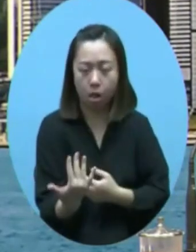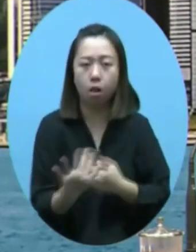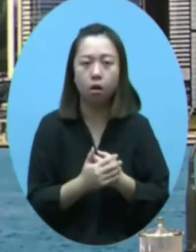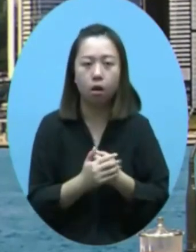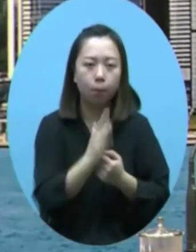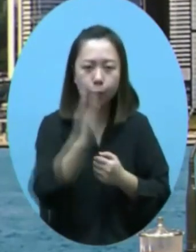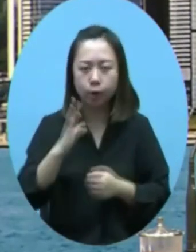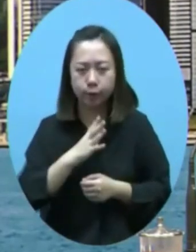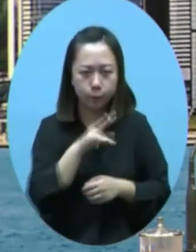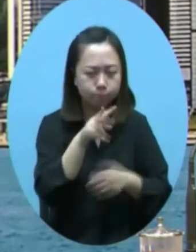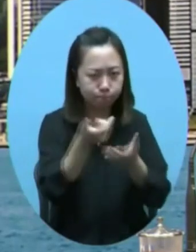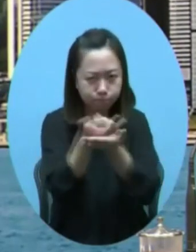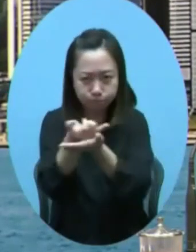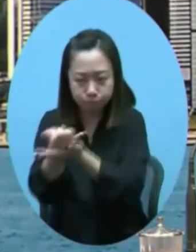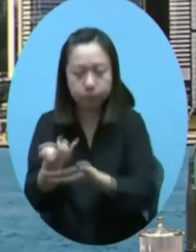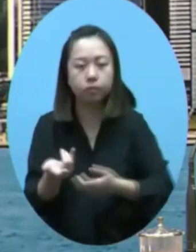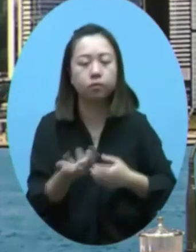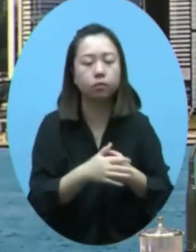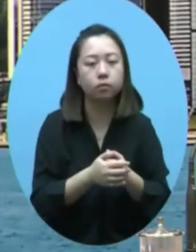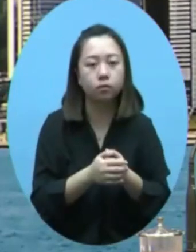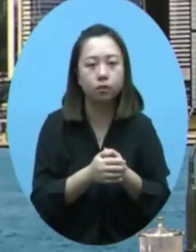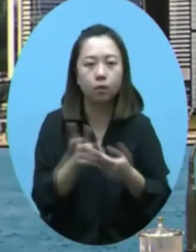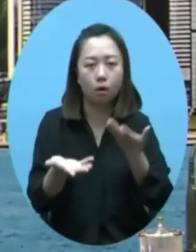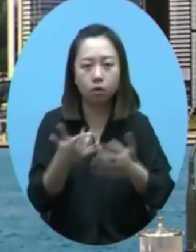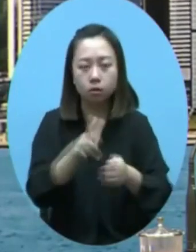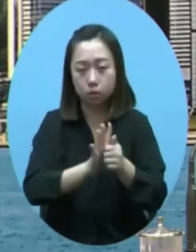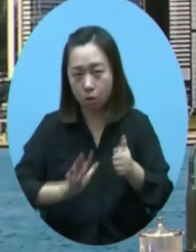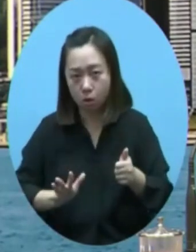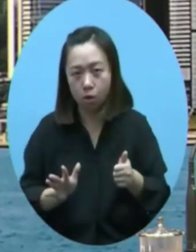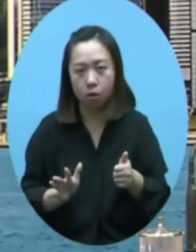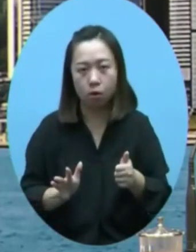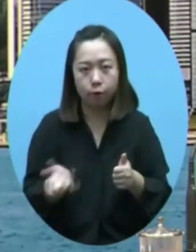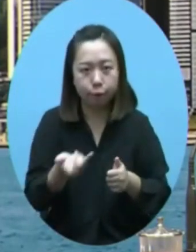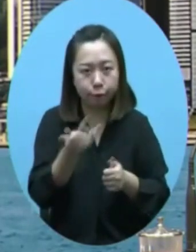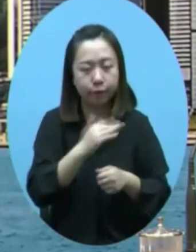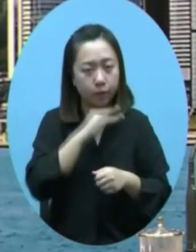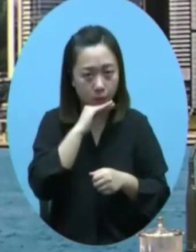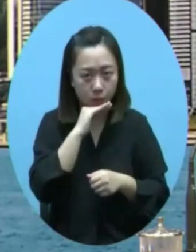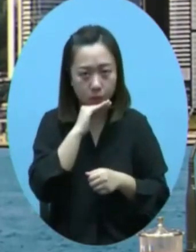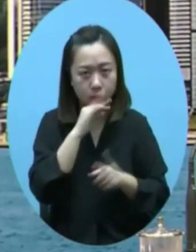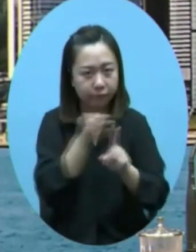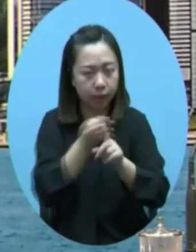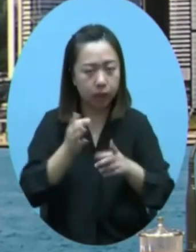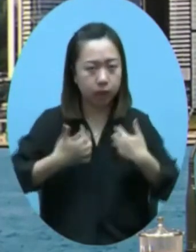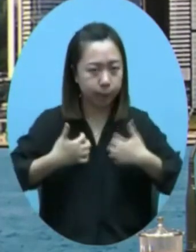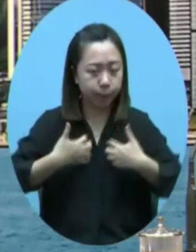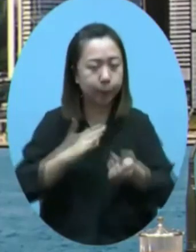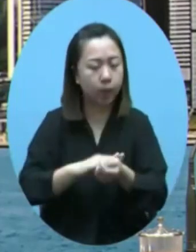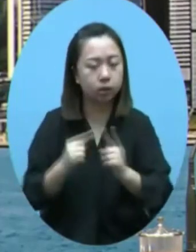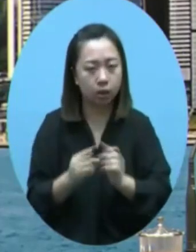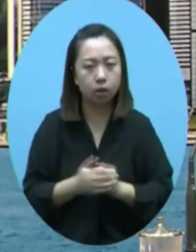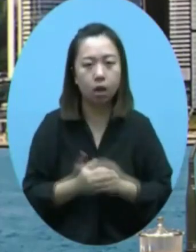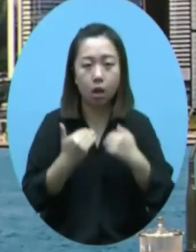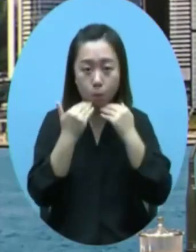service volume, and among other factors, and these measures may affect those